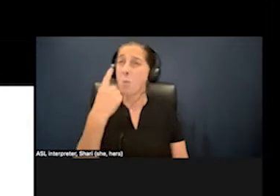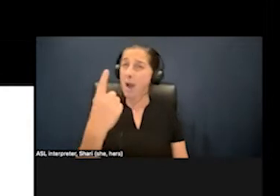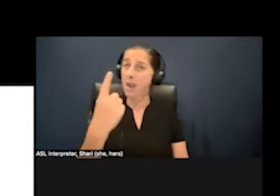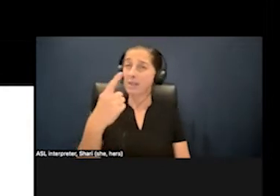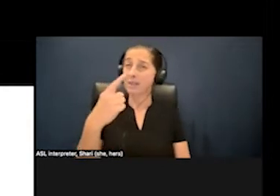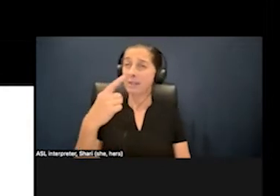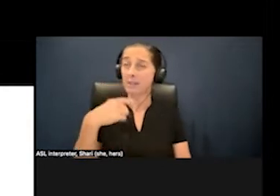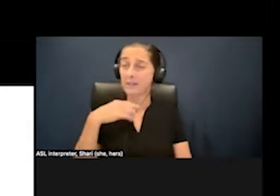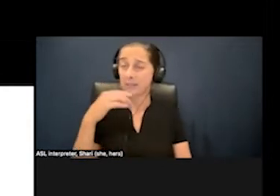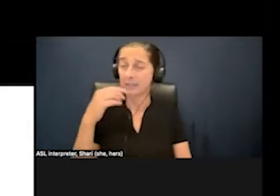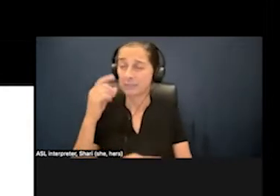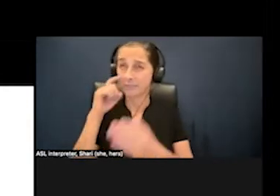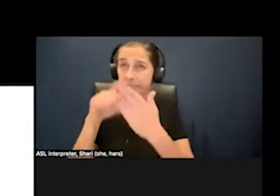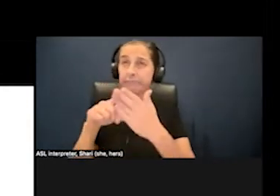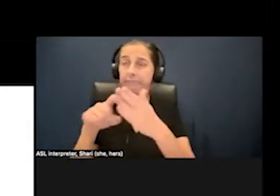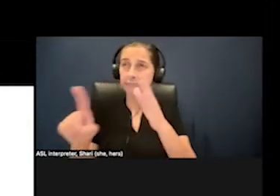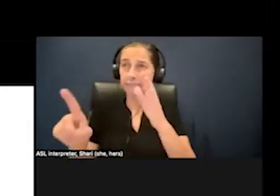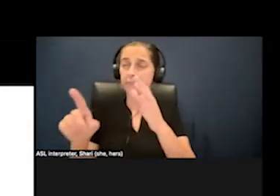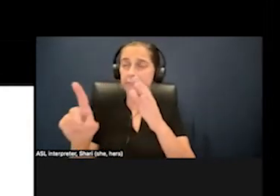is